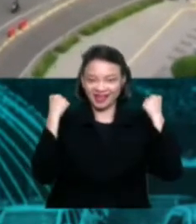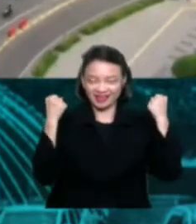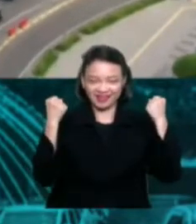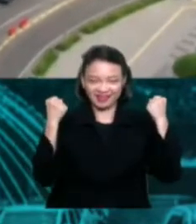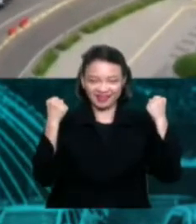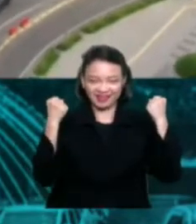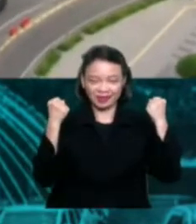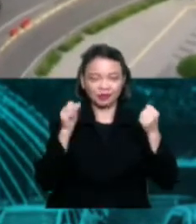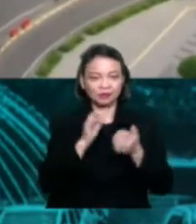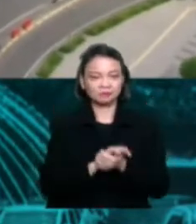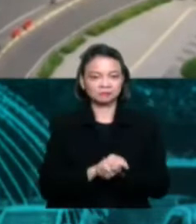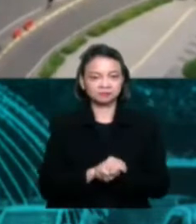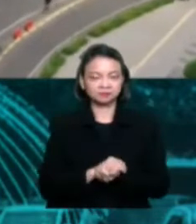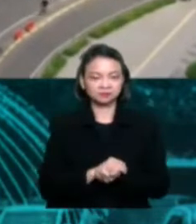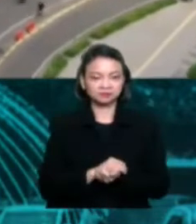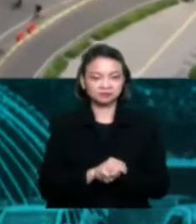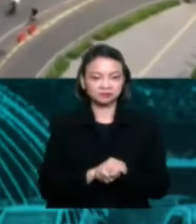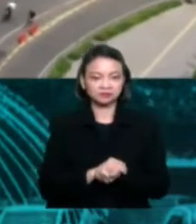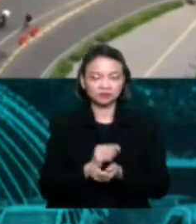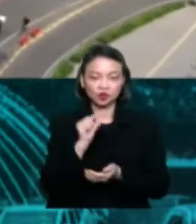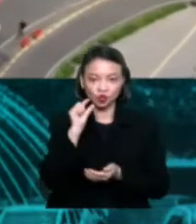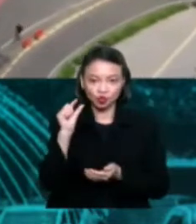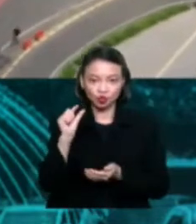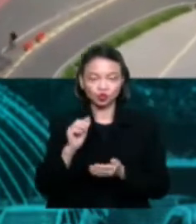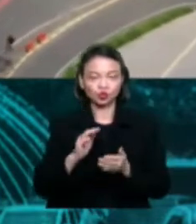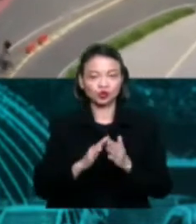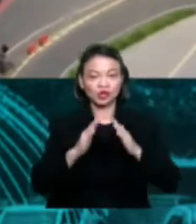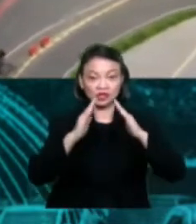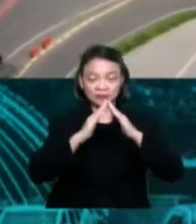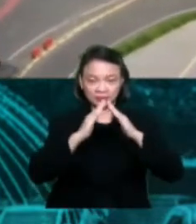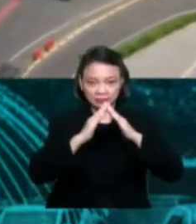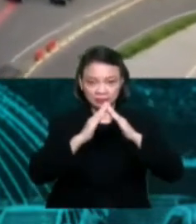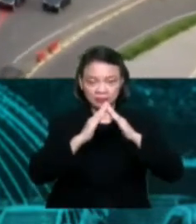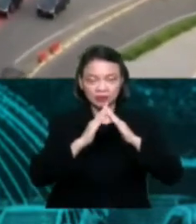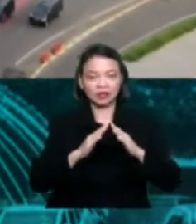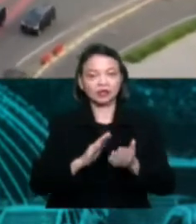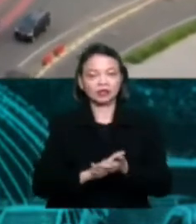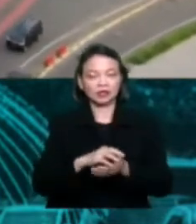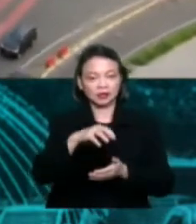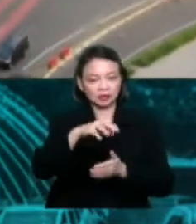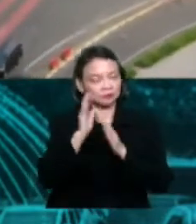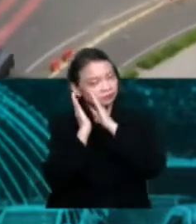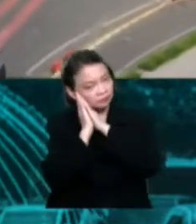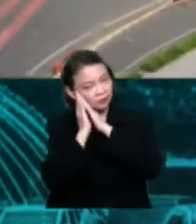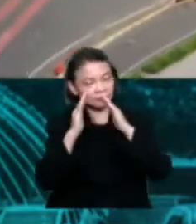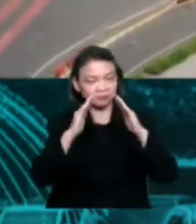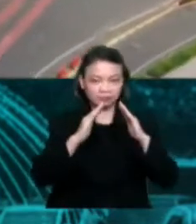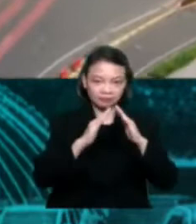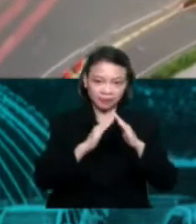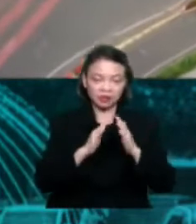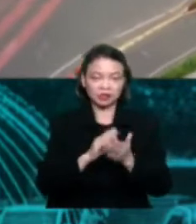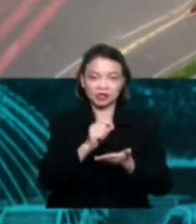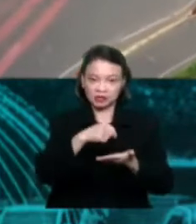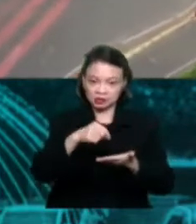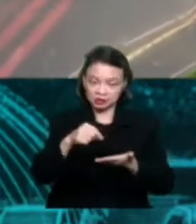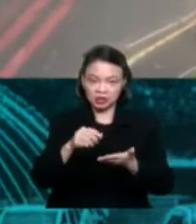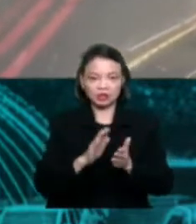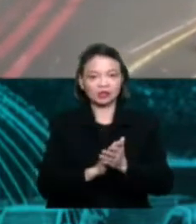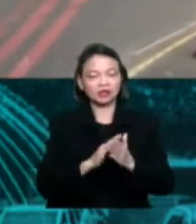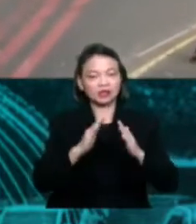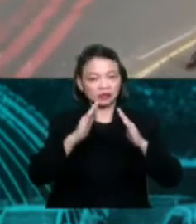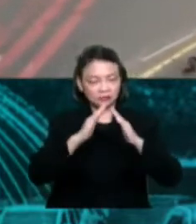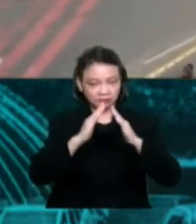and working by fulfilling the global standard from health promoting school. Besides that, the strengthened urban